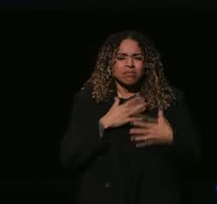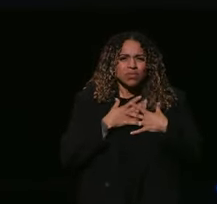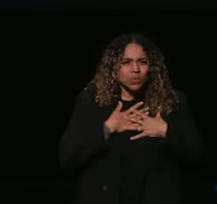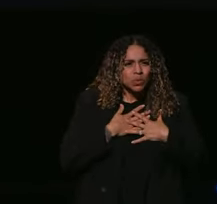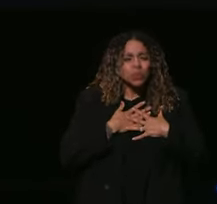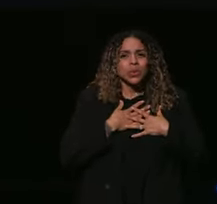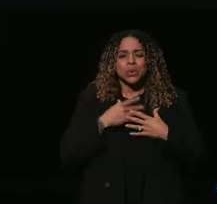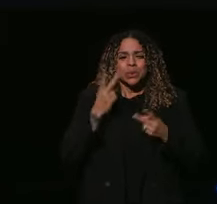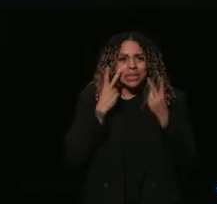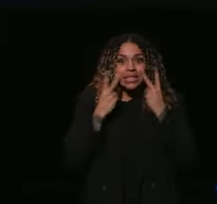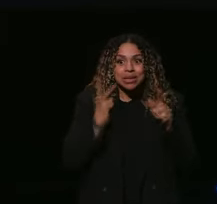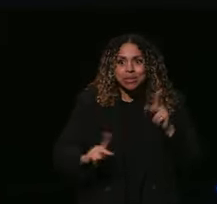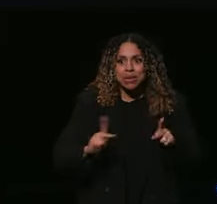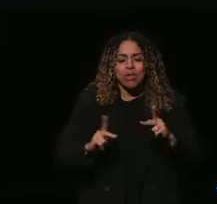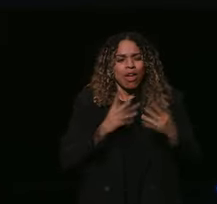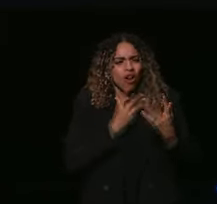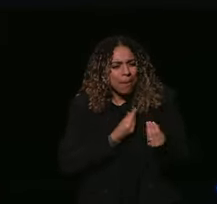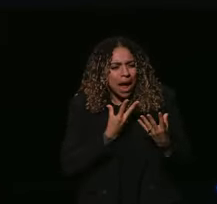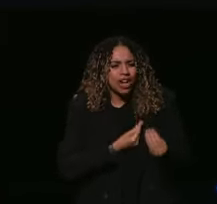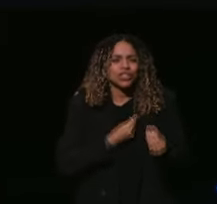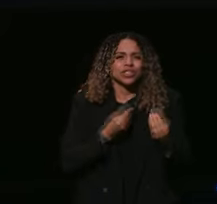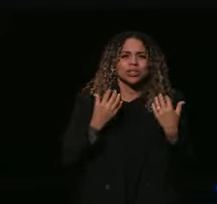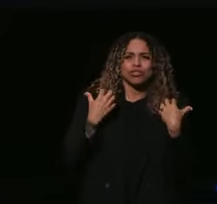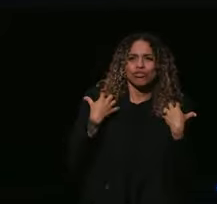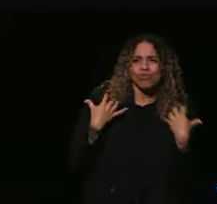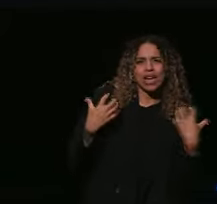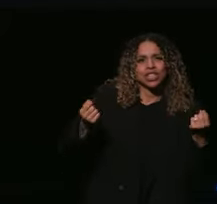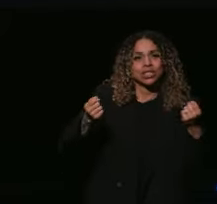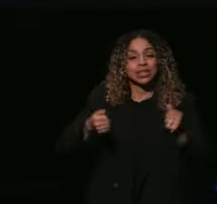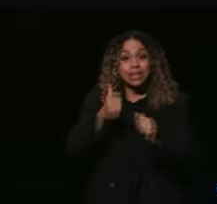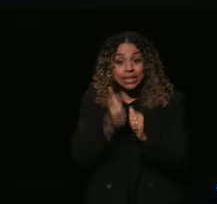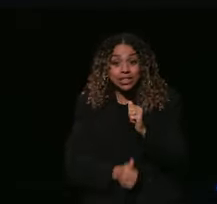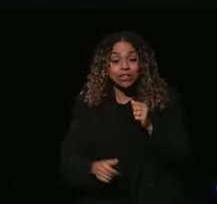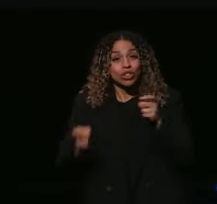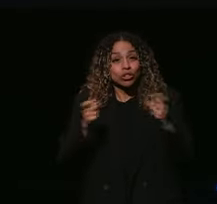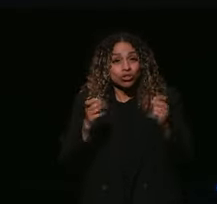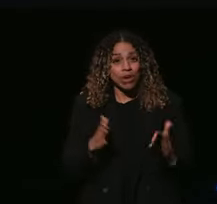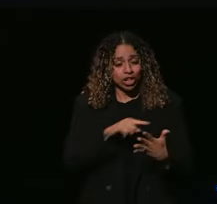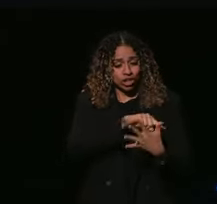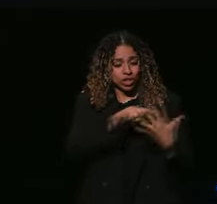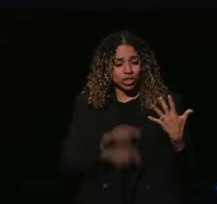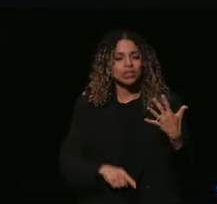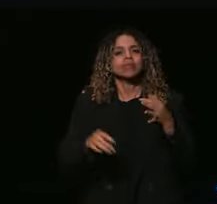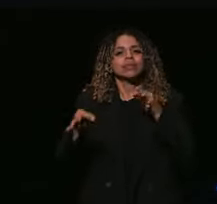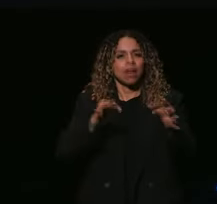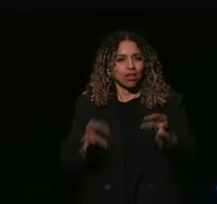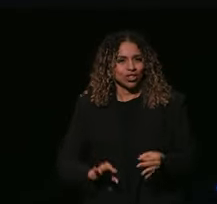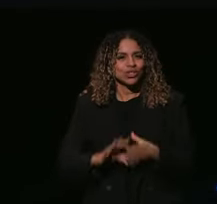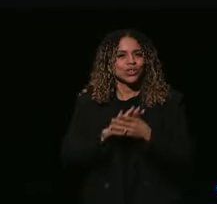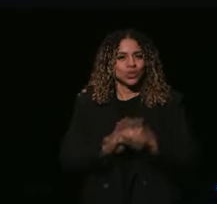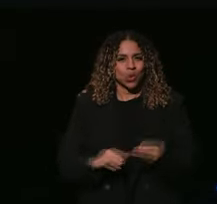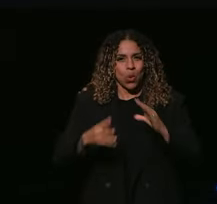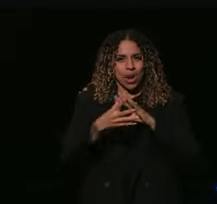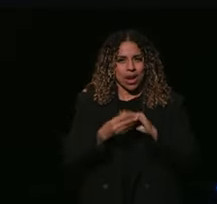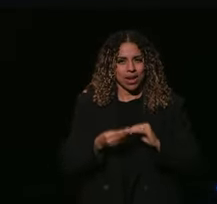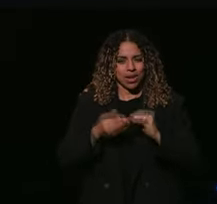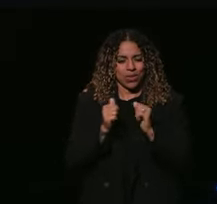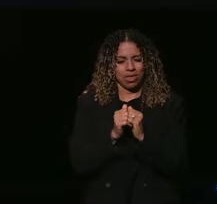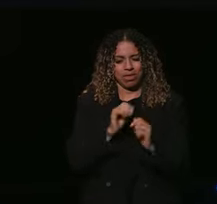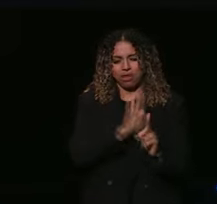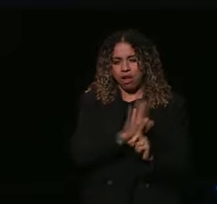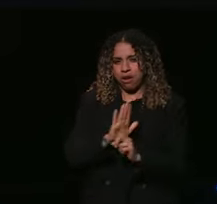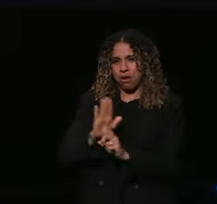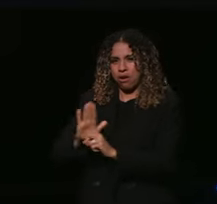passionate, compassionate, and courageous. Each of these directors tells a story in their distinctly creative